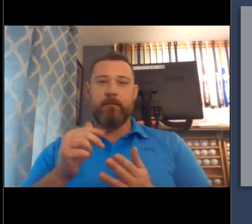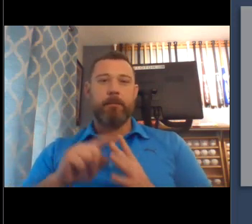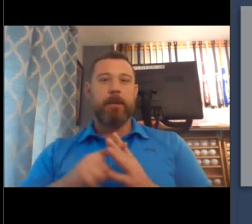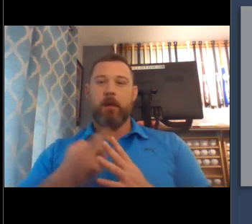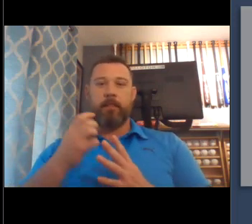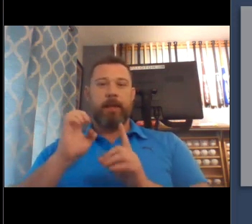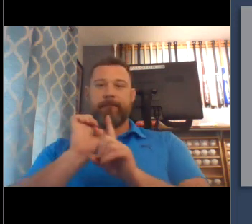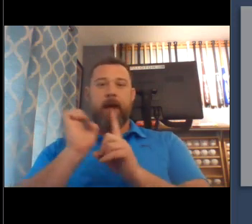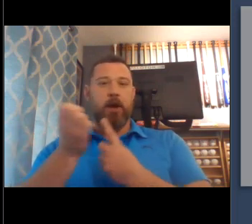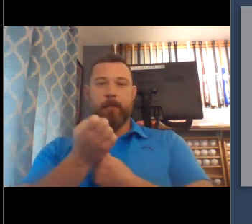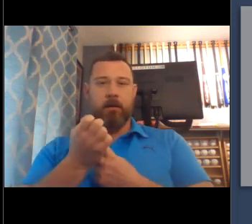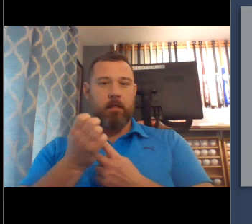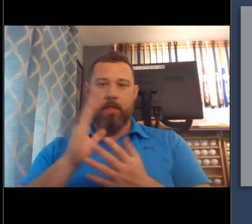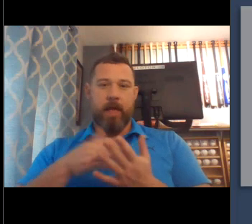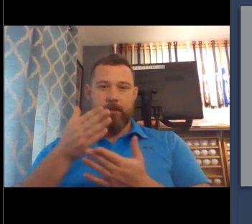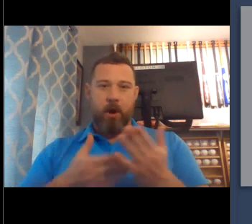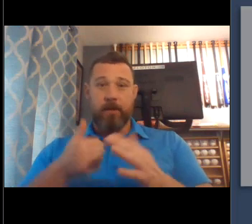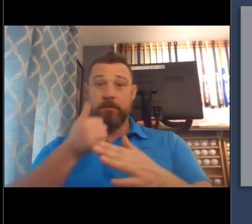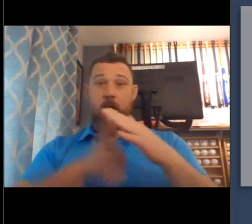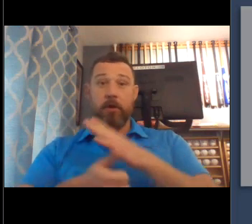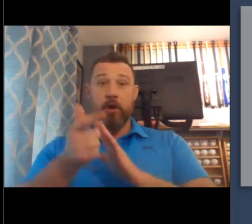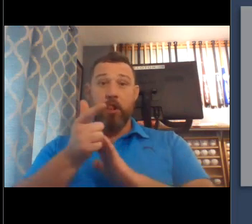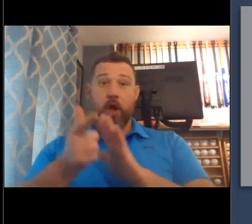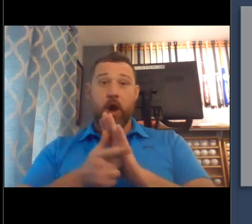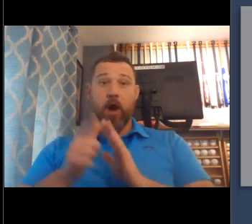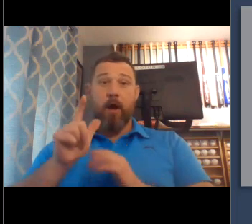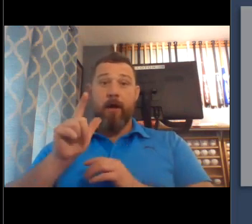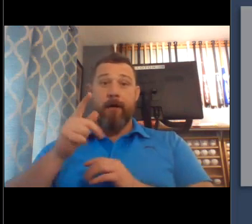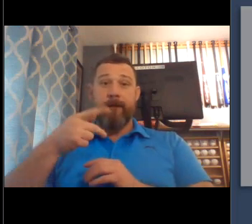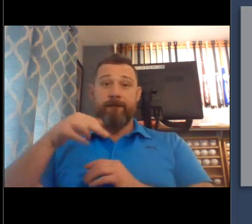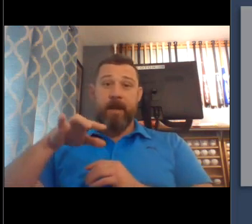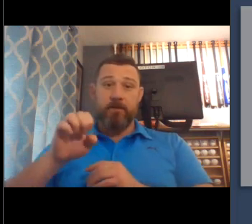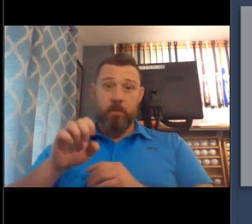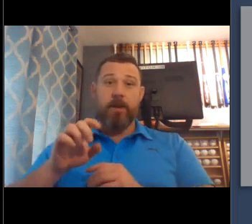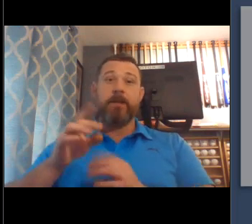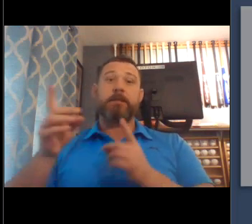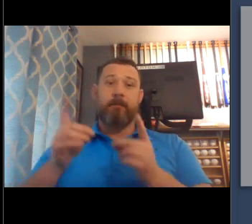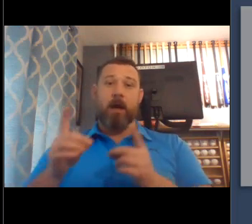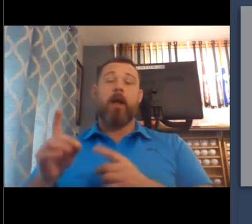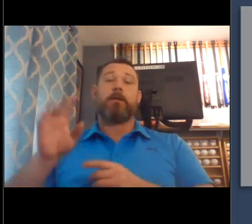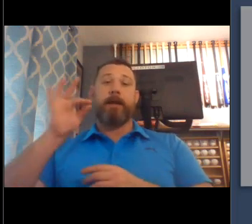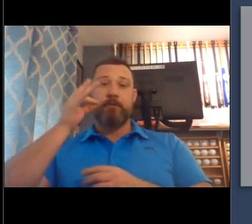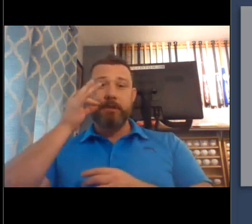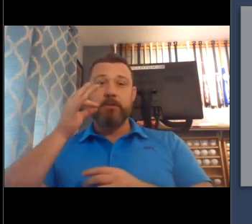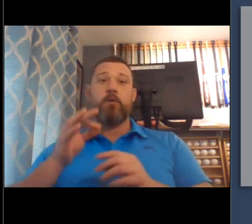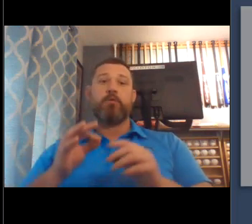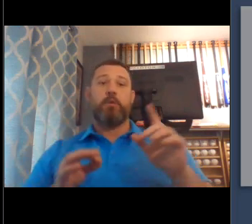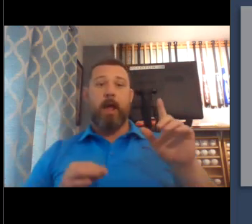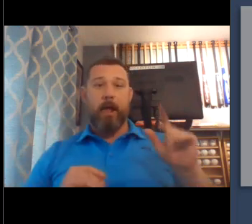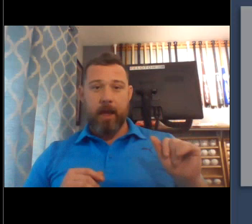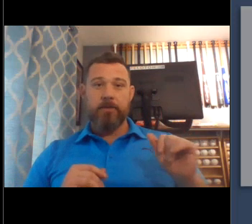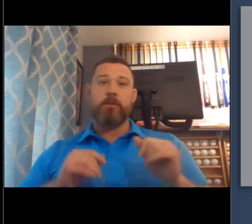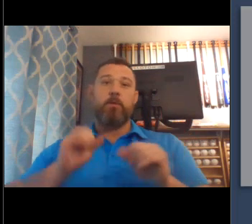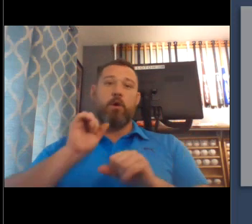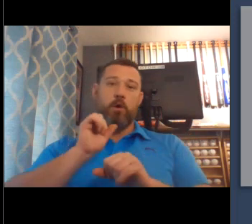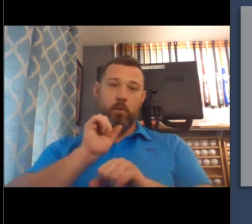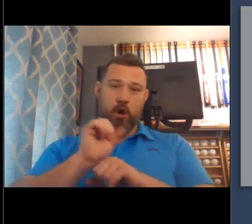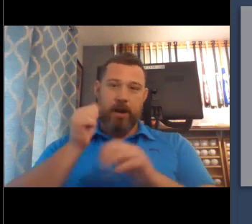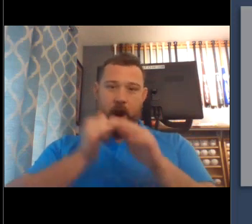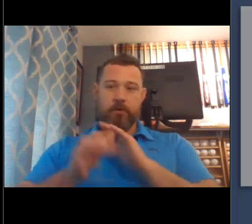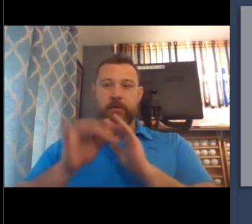on that part yet, because under the law, phase one is defined from San Francisco to LA. So we are working under that